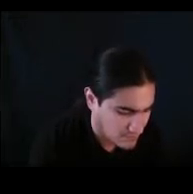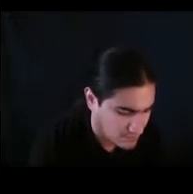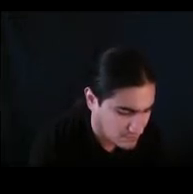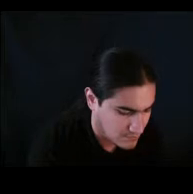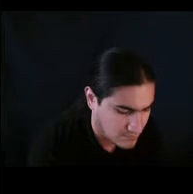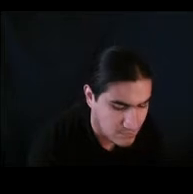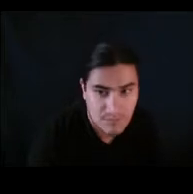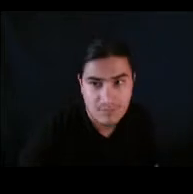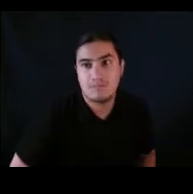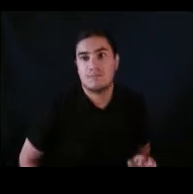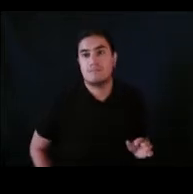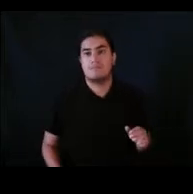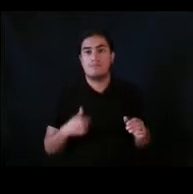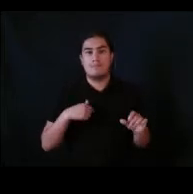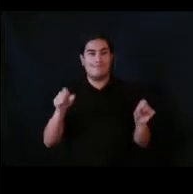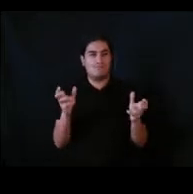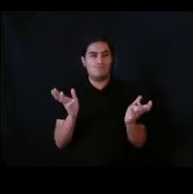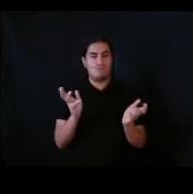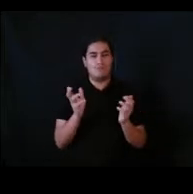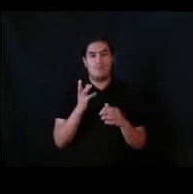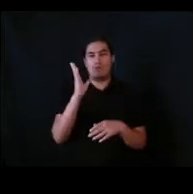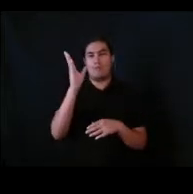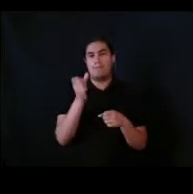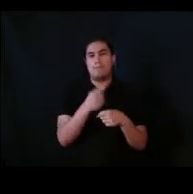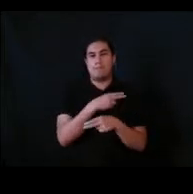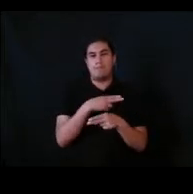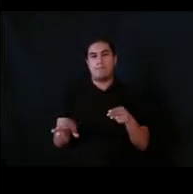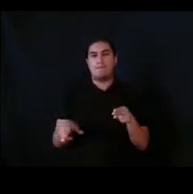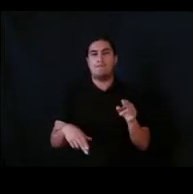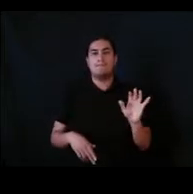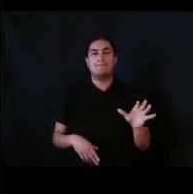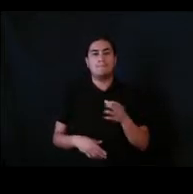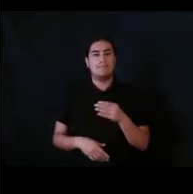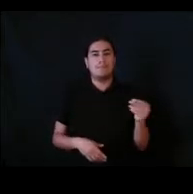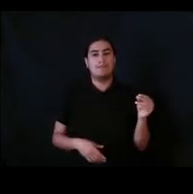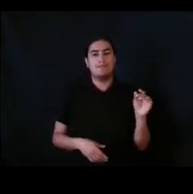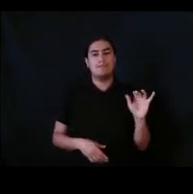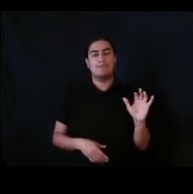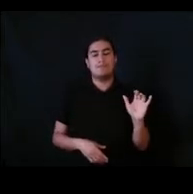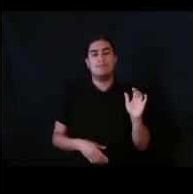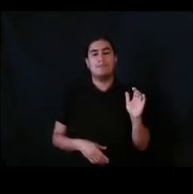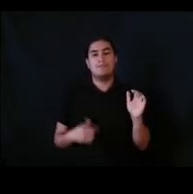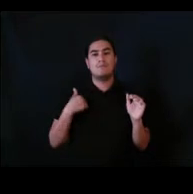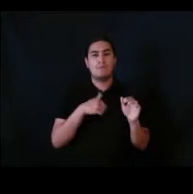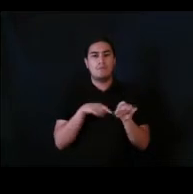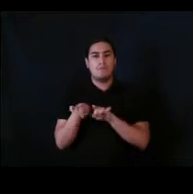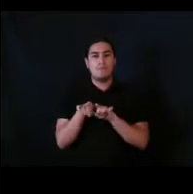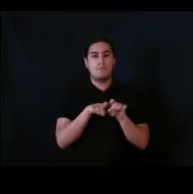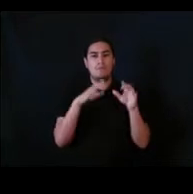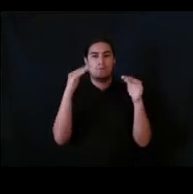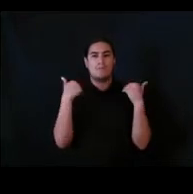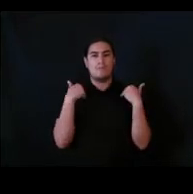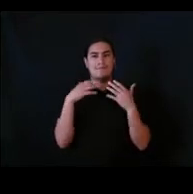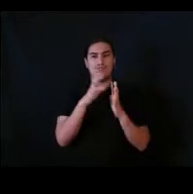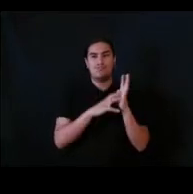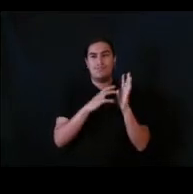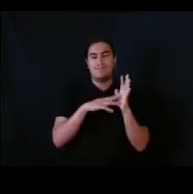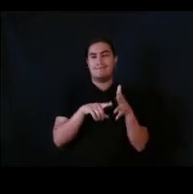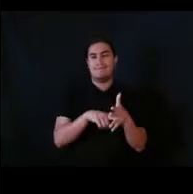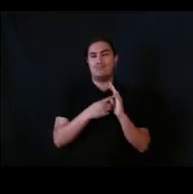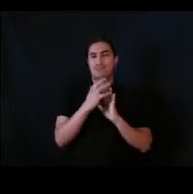i can talk with that i'll make this brief um and we also hope to have a draft an initial draft